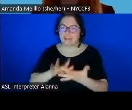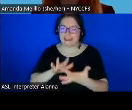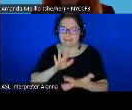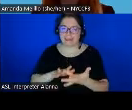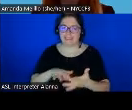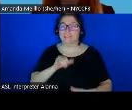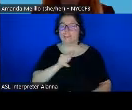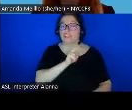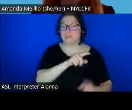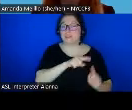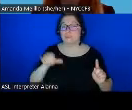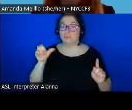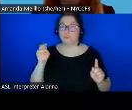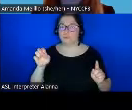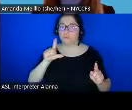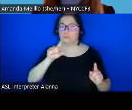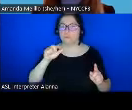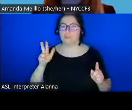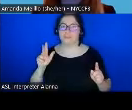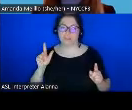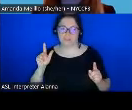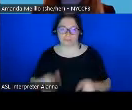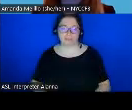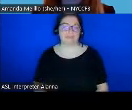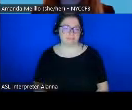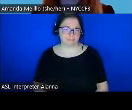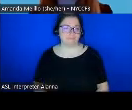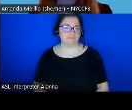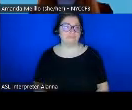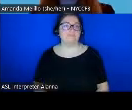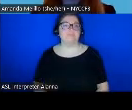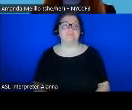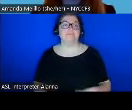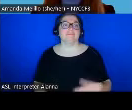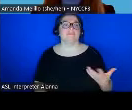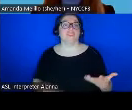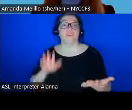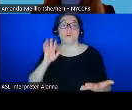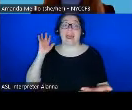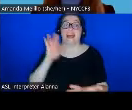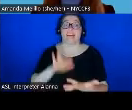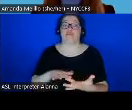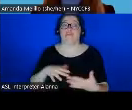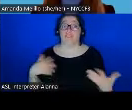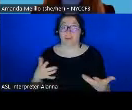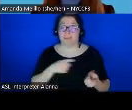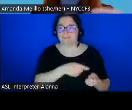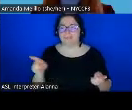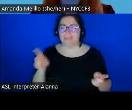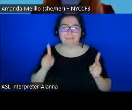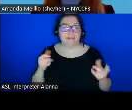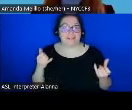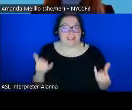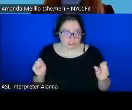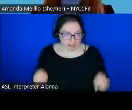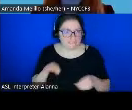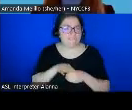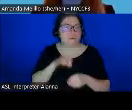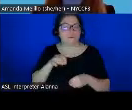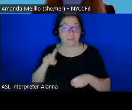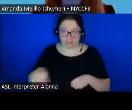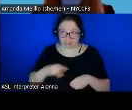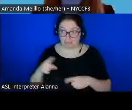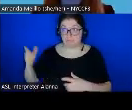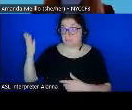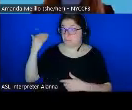january through june 2023 uh our outreach priority here are these newly eligible voters who can now register and vote